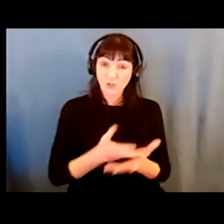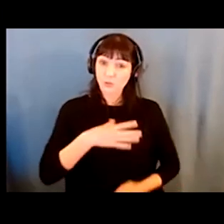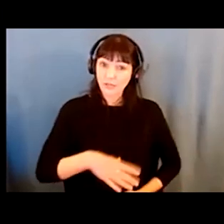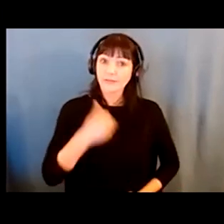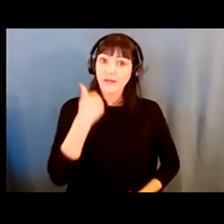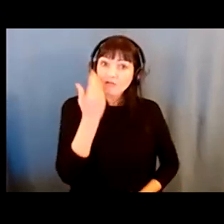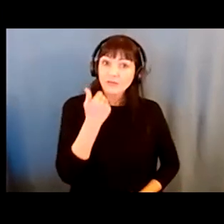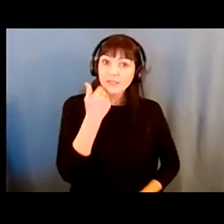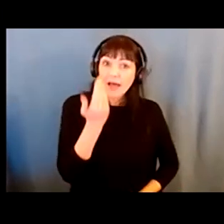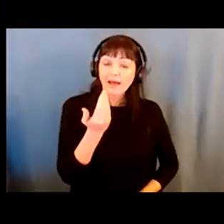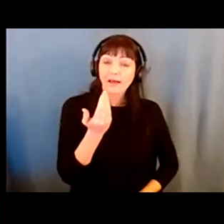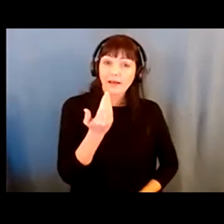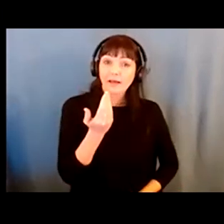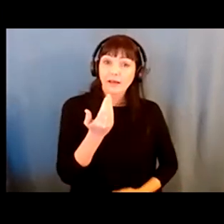jobs